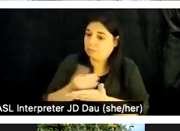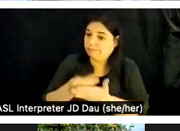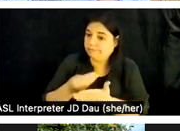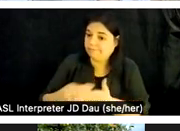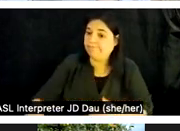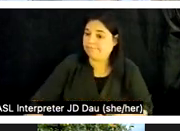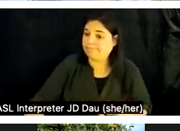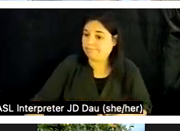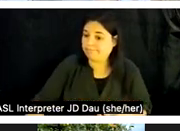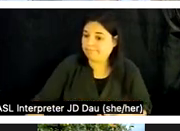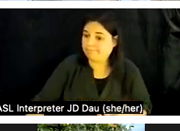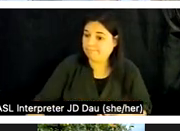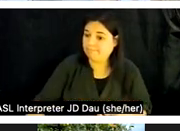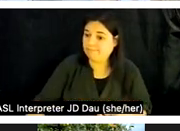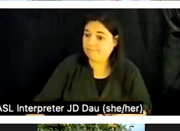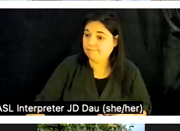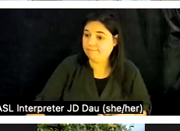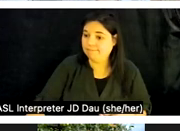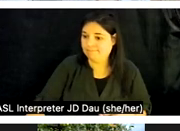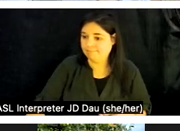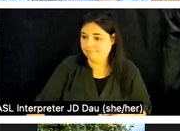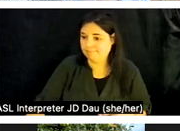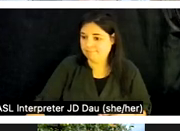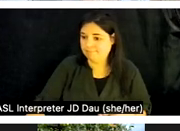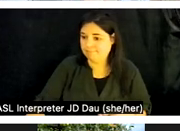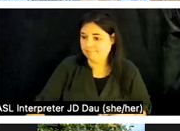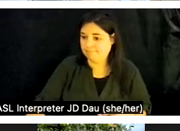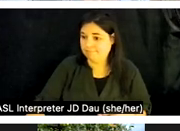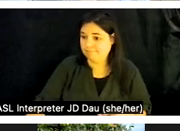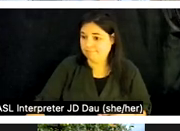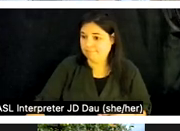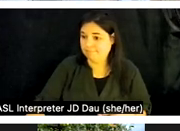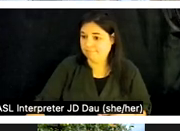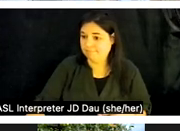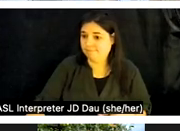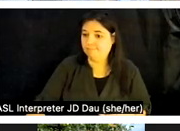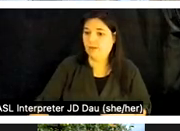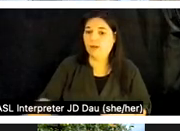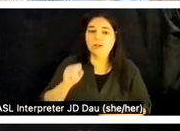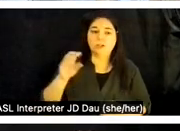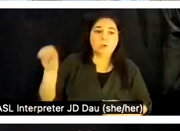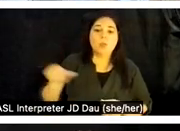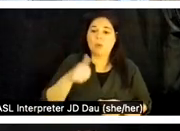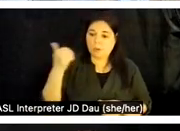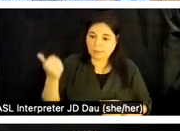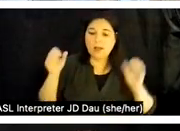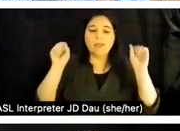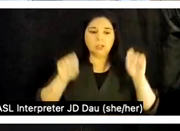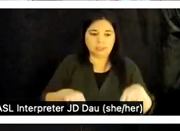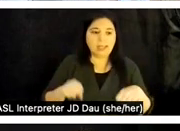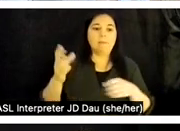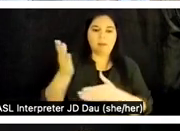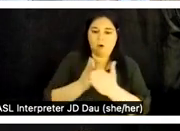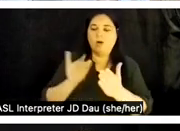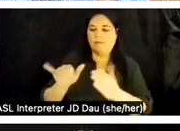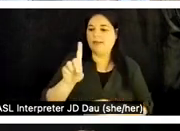disabled one is the Federal Fair Housing Act, and all the others come under the Virginia Fair Housing Act, and they would